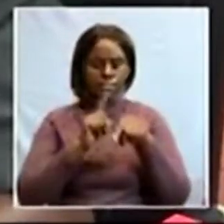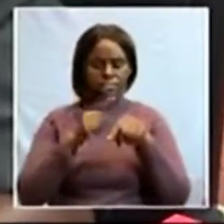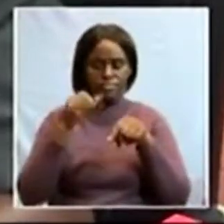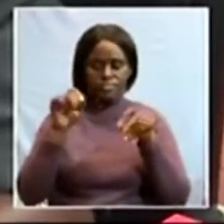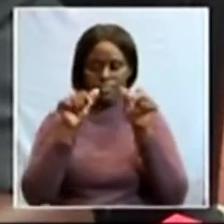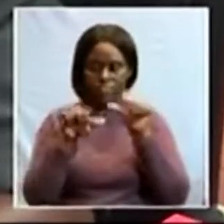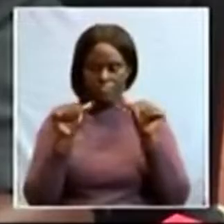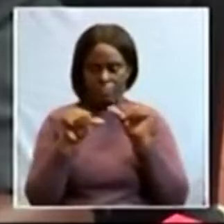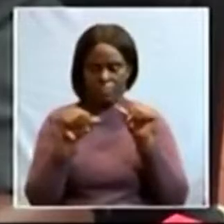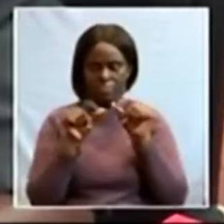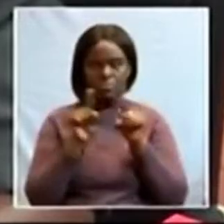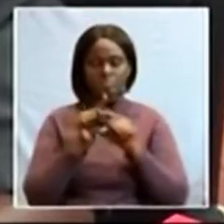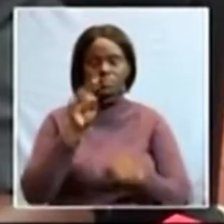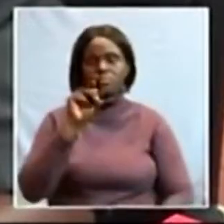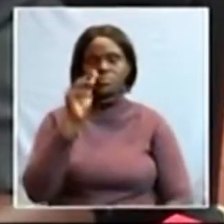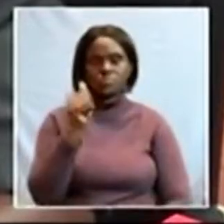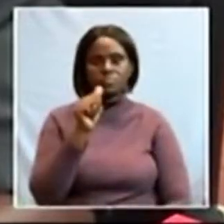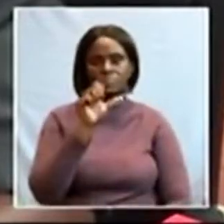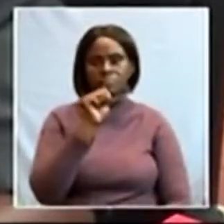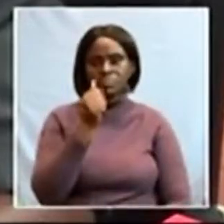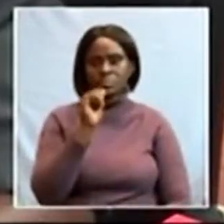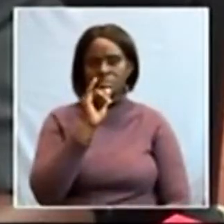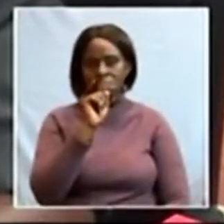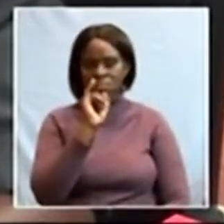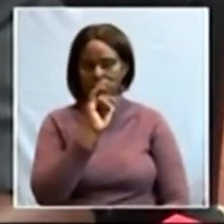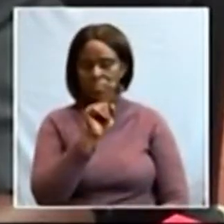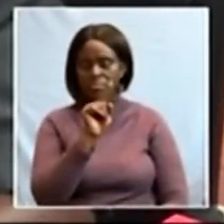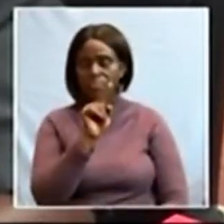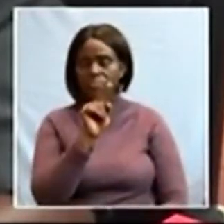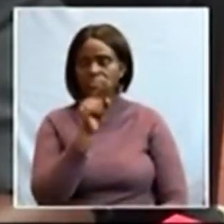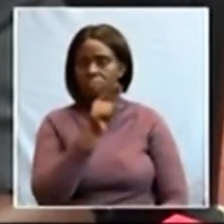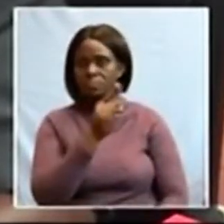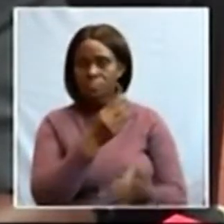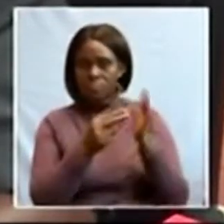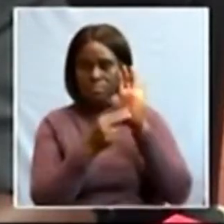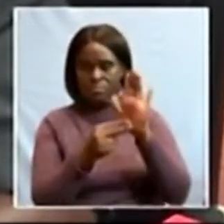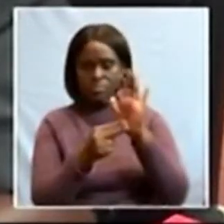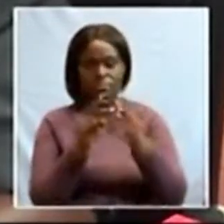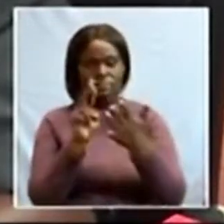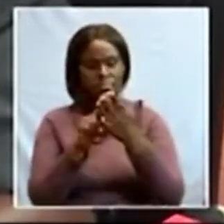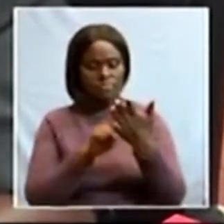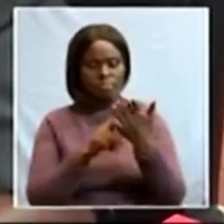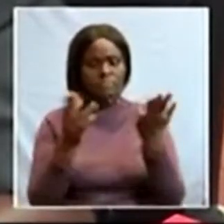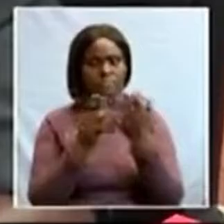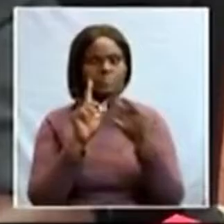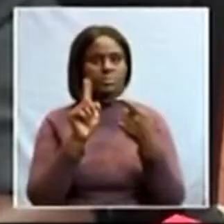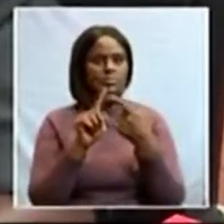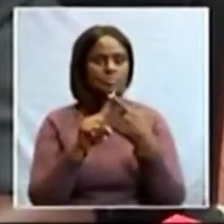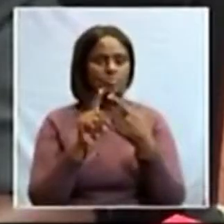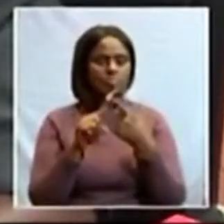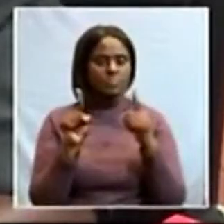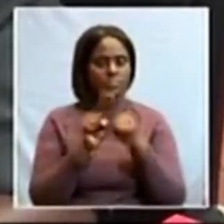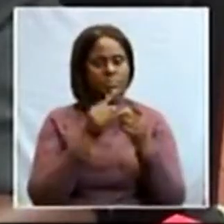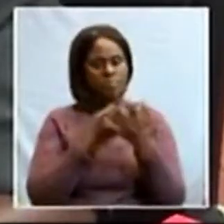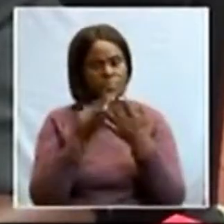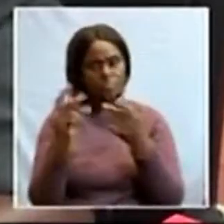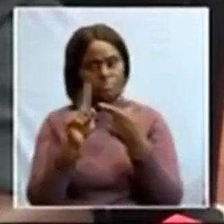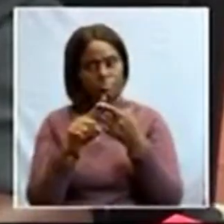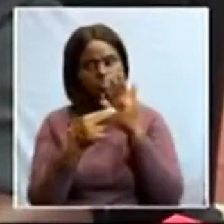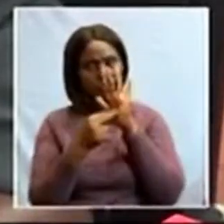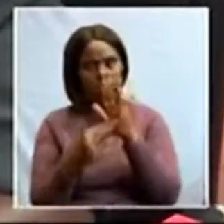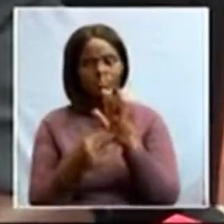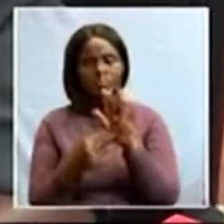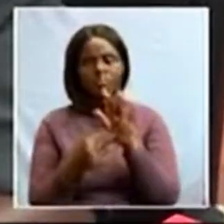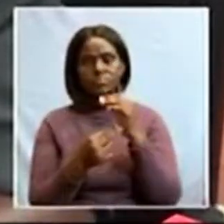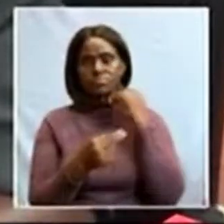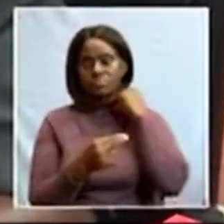of audit, Masaiti Town Council failed to avail the minutes. 1, failed to avail